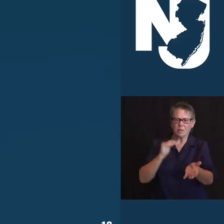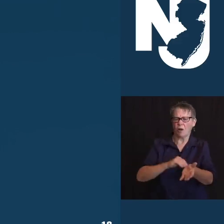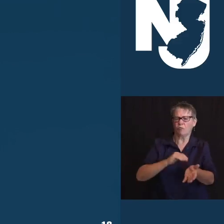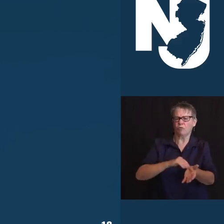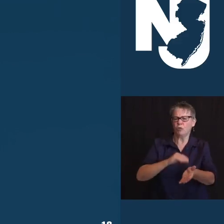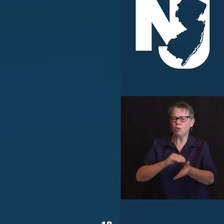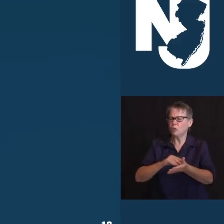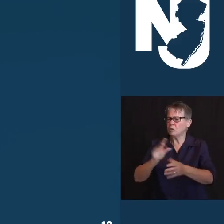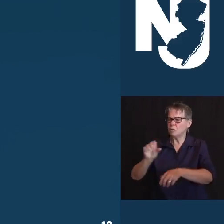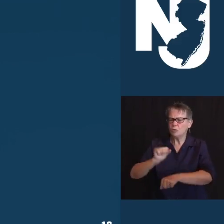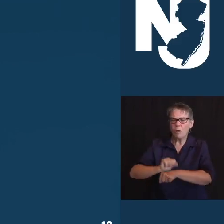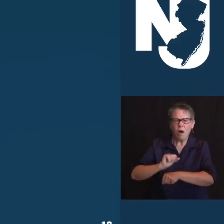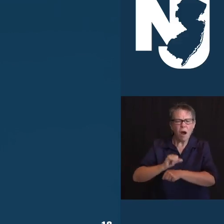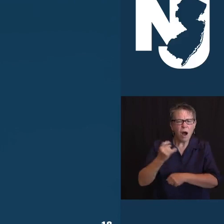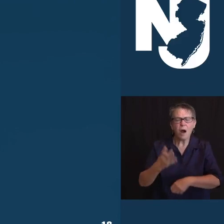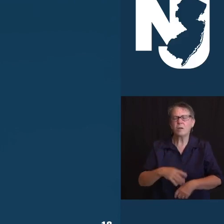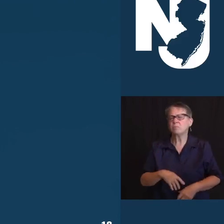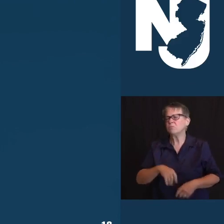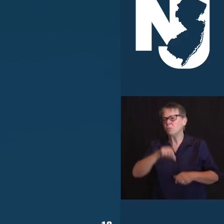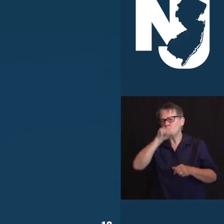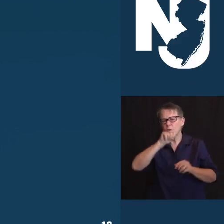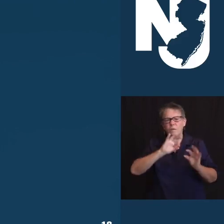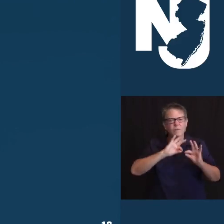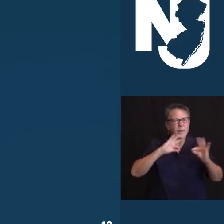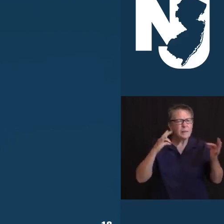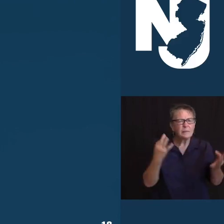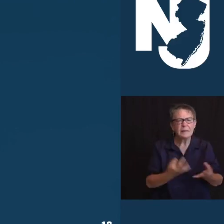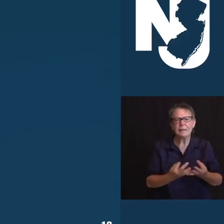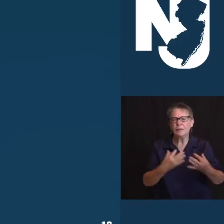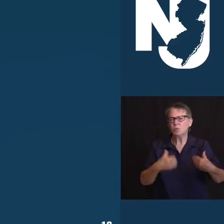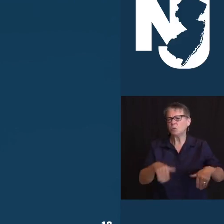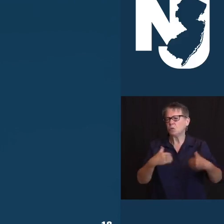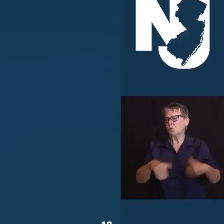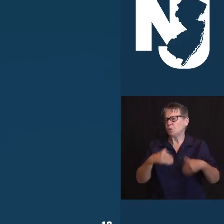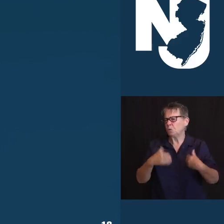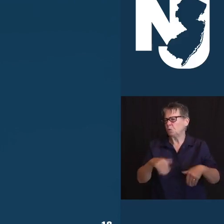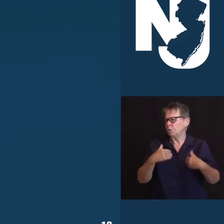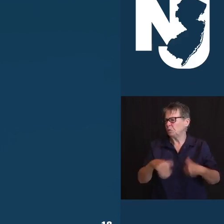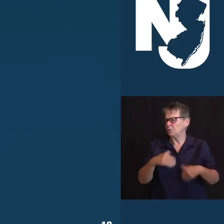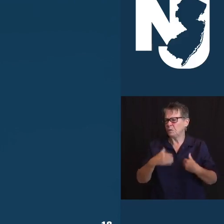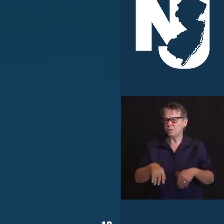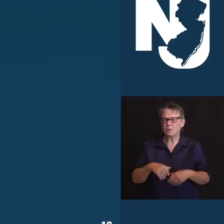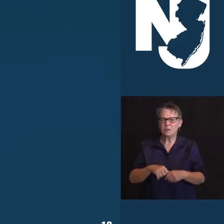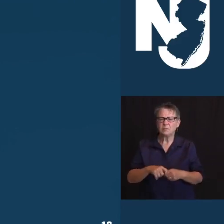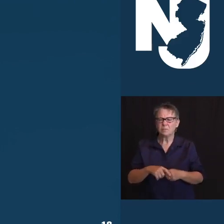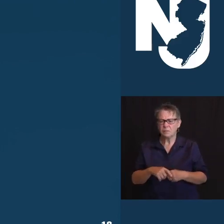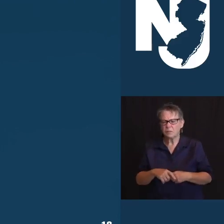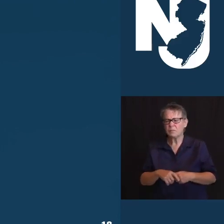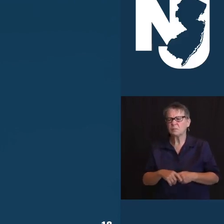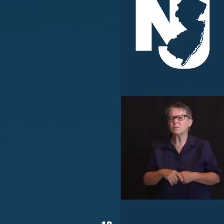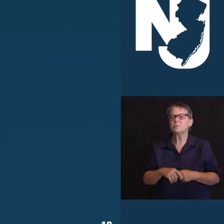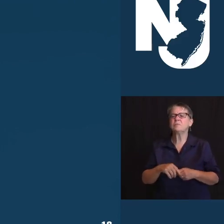his Filipino roots, organizing a Christmas gift-giving drive every year to support the families in his hometown back